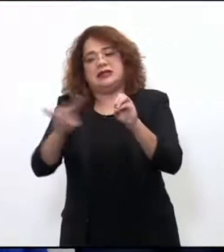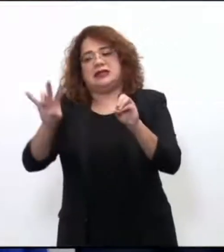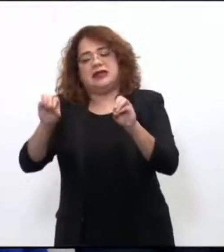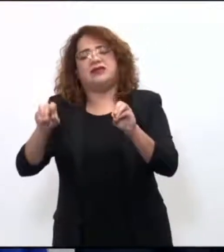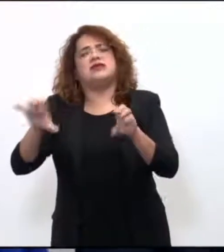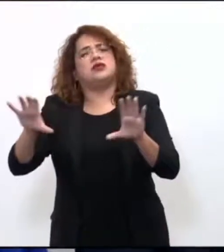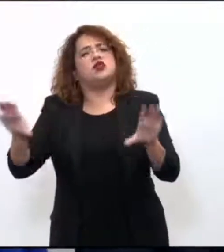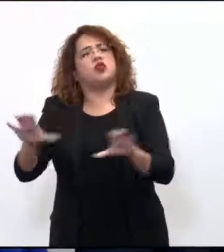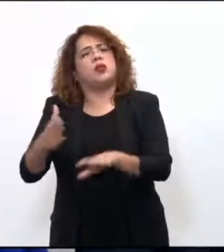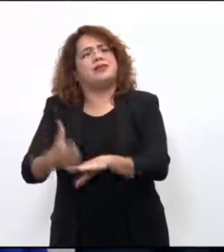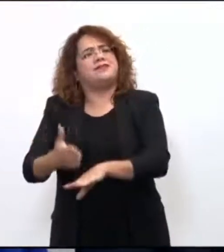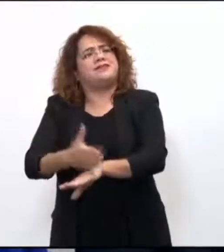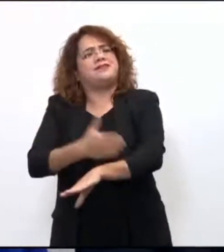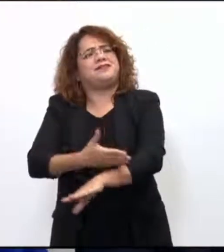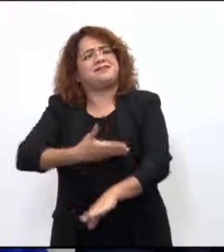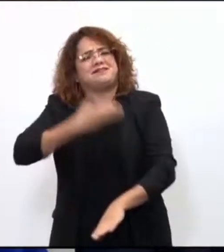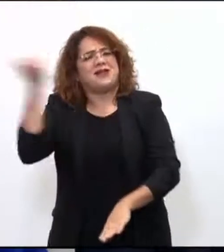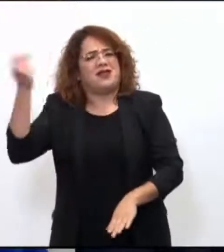Lastly, I'll just add is